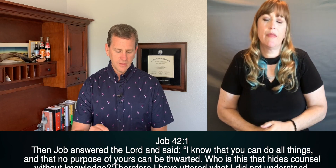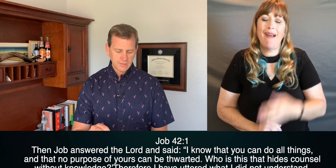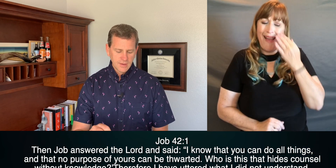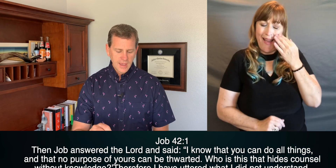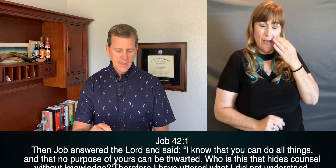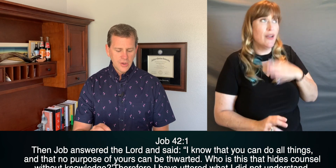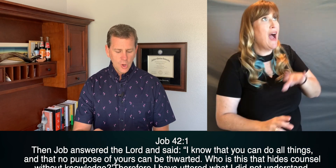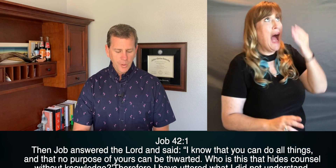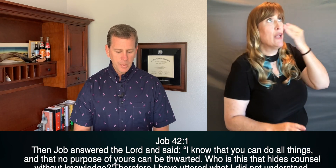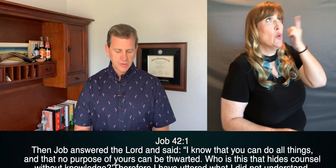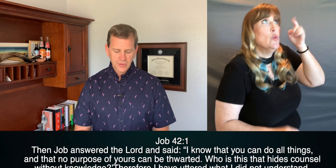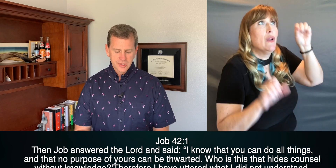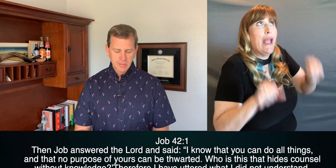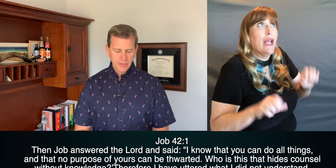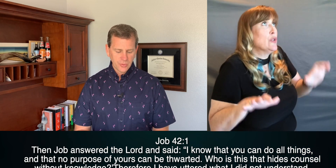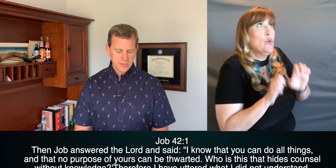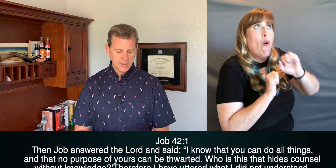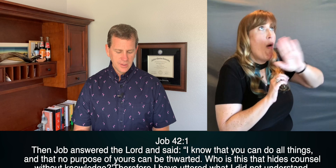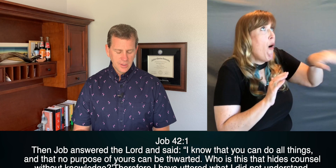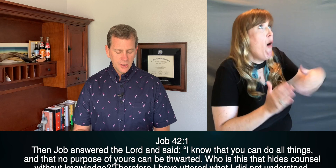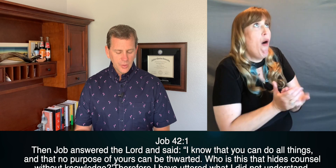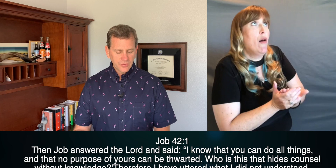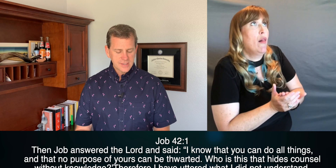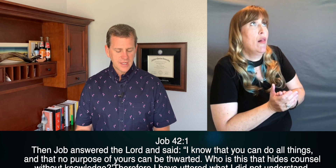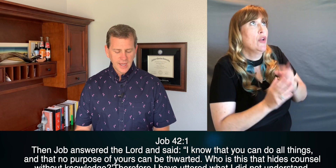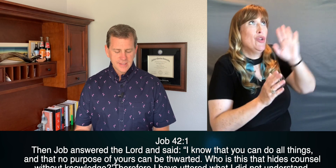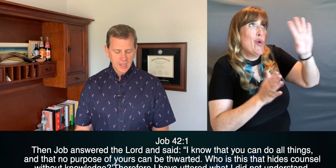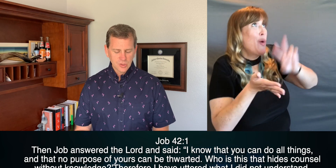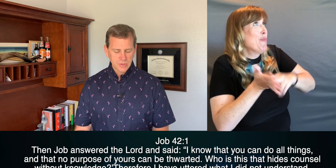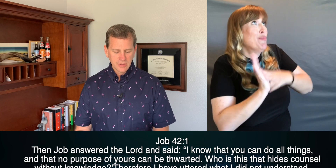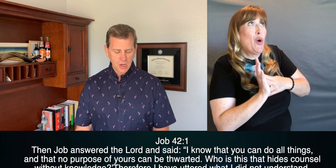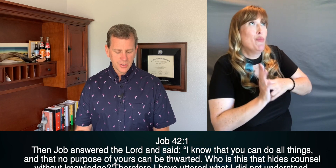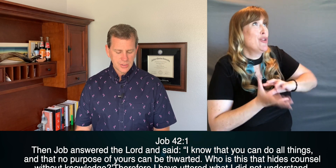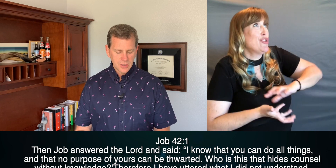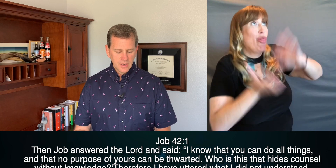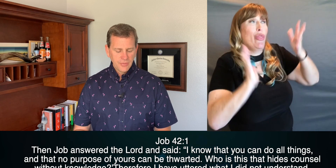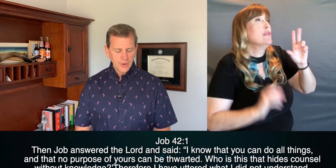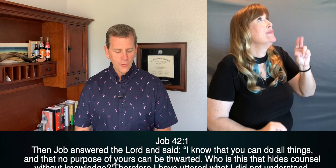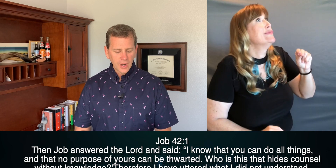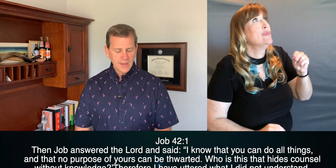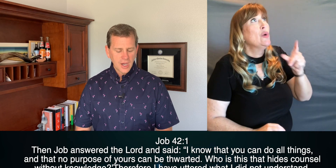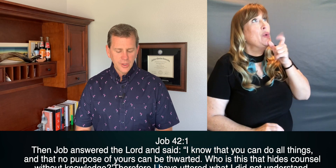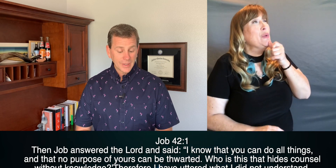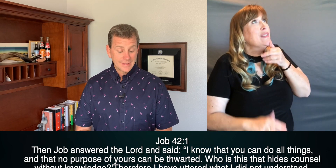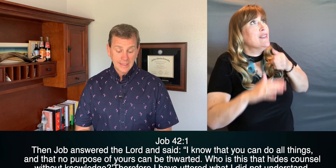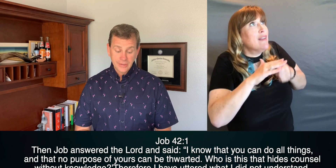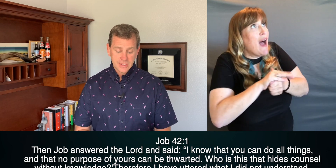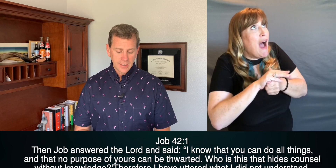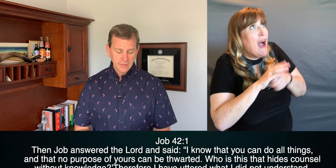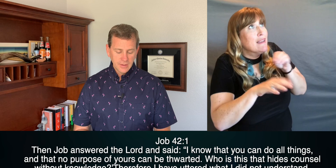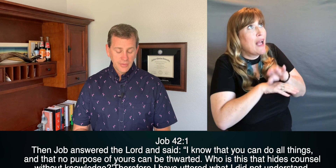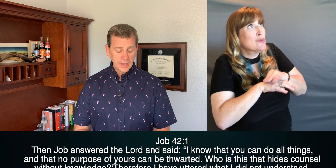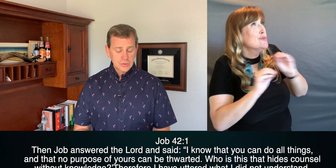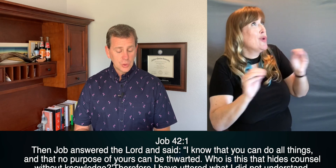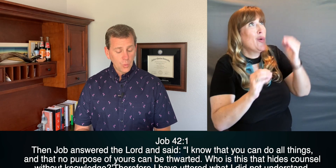all things, and that no purpose of yours can be thwarted. Who is this that hides counsel without knowledge? Therefore I have uttered what I did not